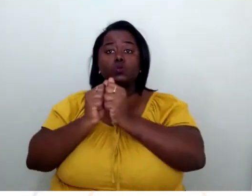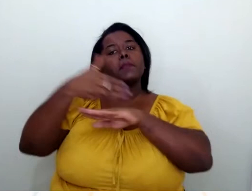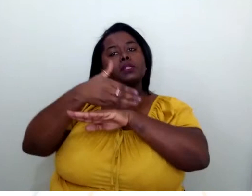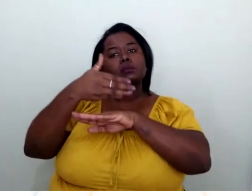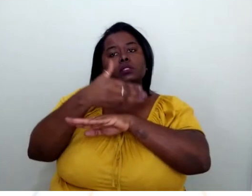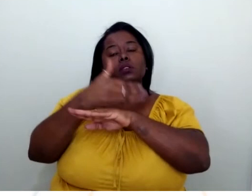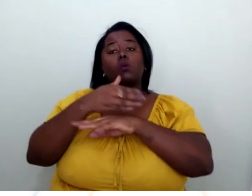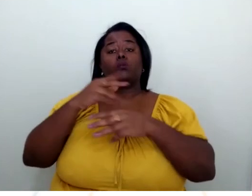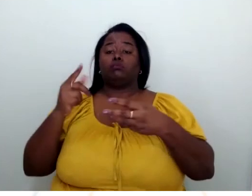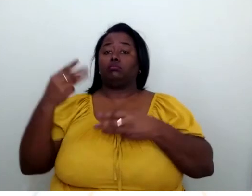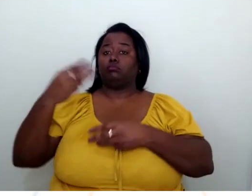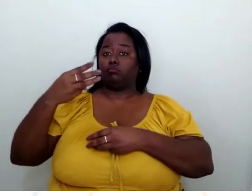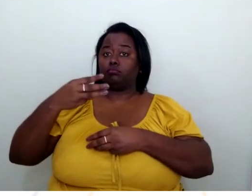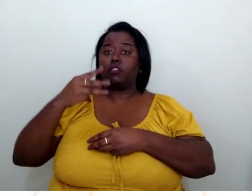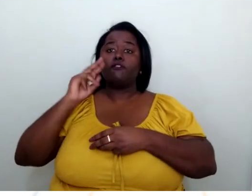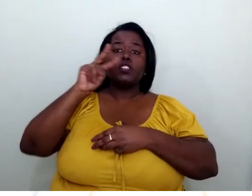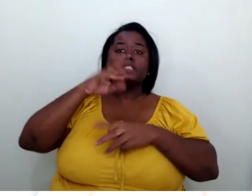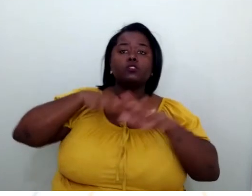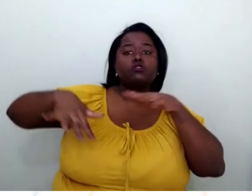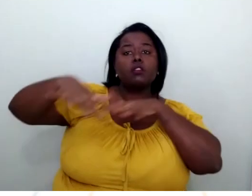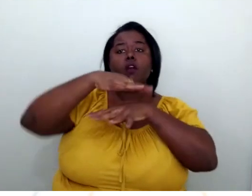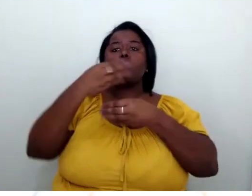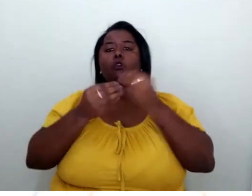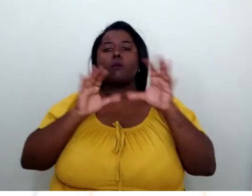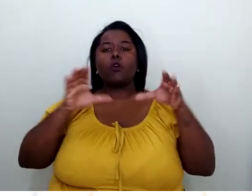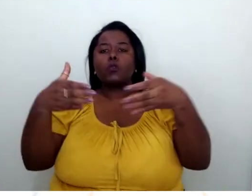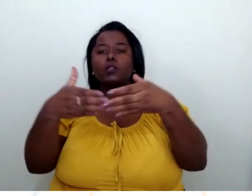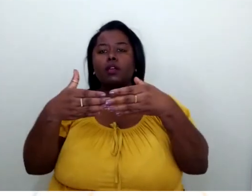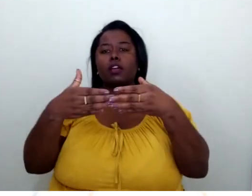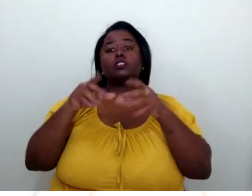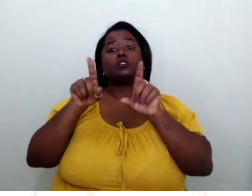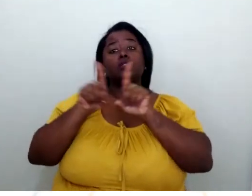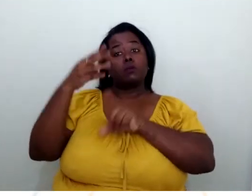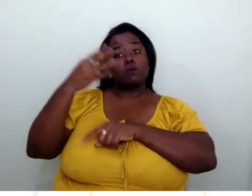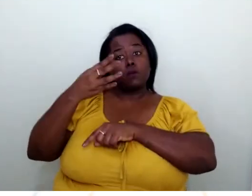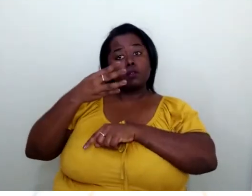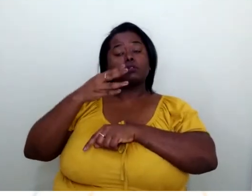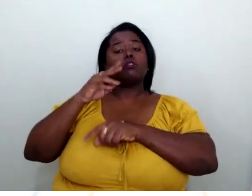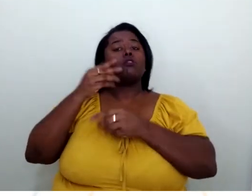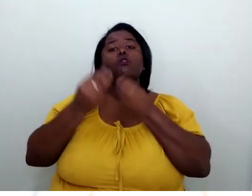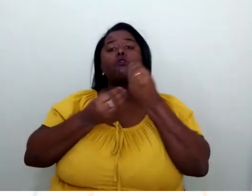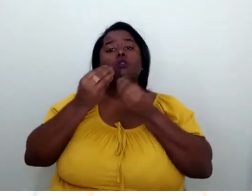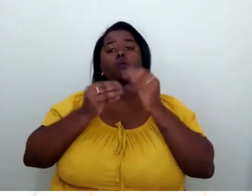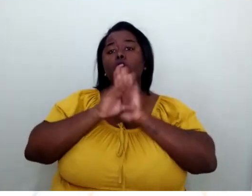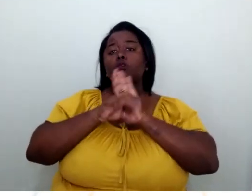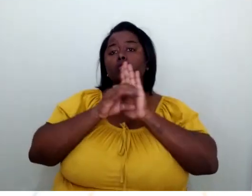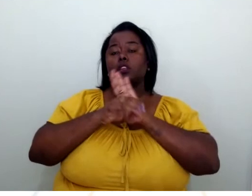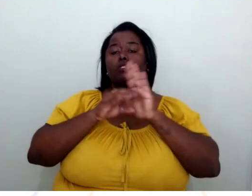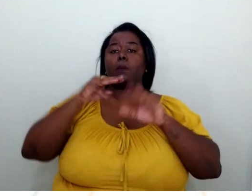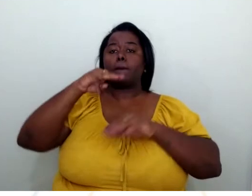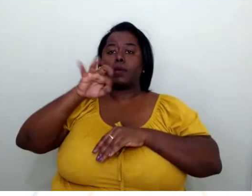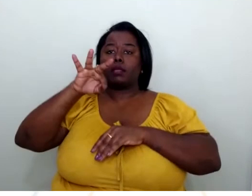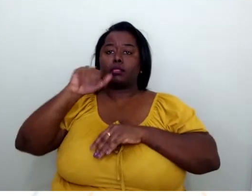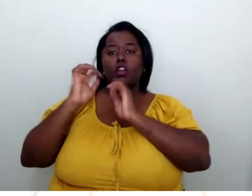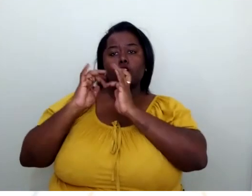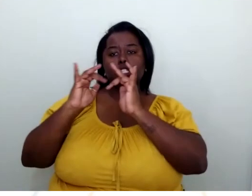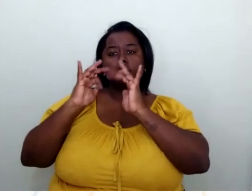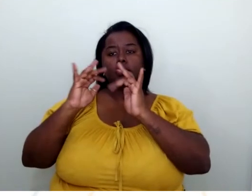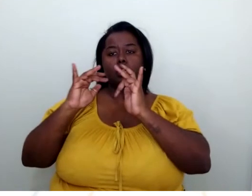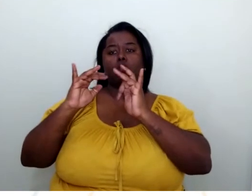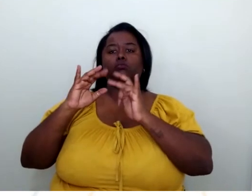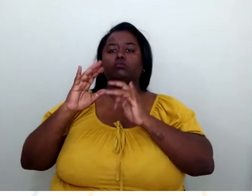Greetings, my name's Norm Vaughn. I'm from Mount Royal University in the western part of Canada, Calgary, Alberta, and I'd